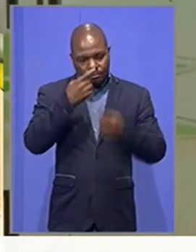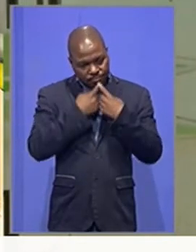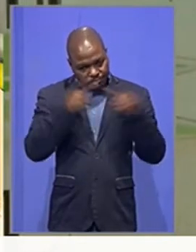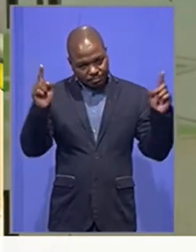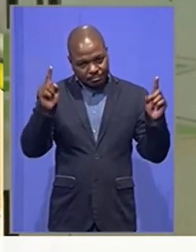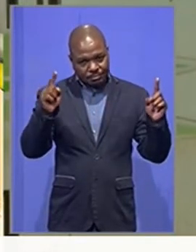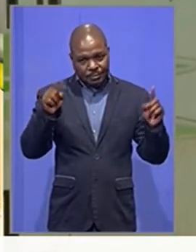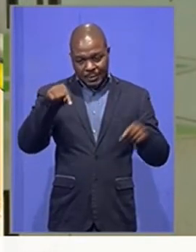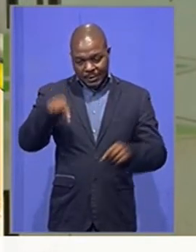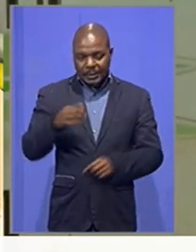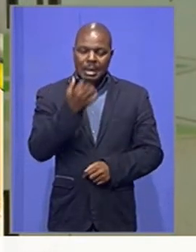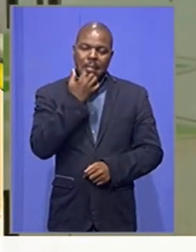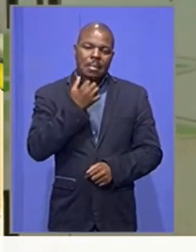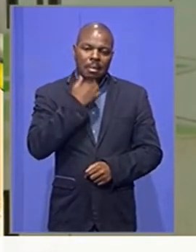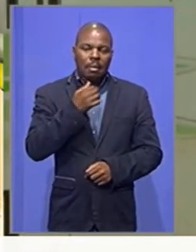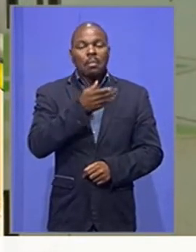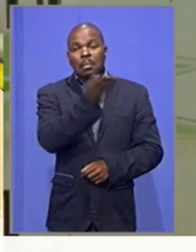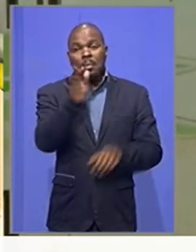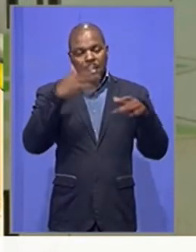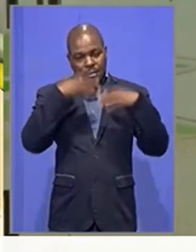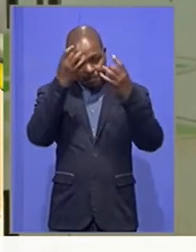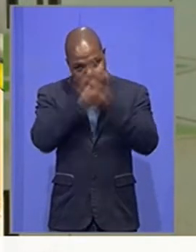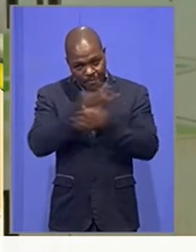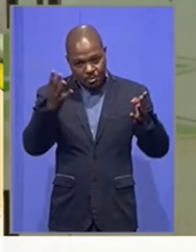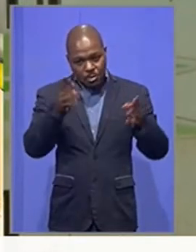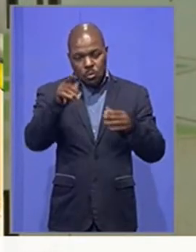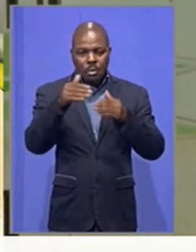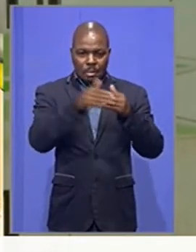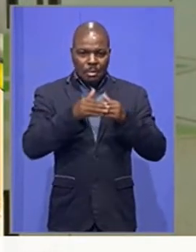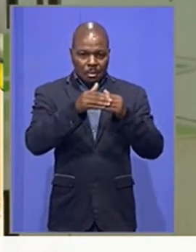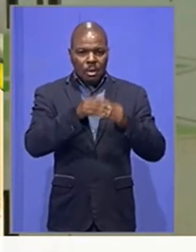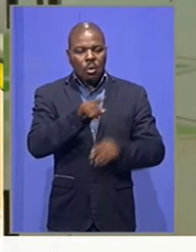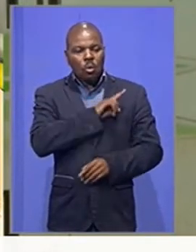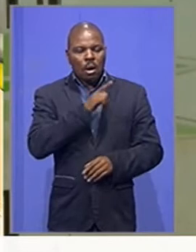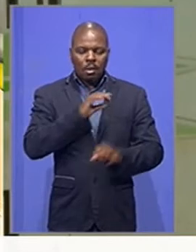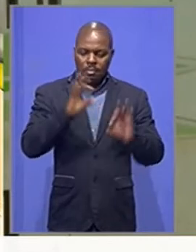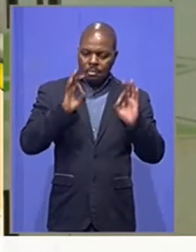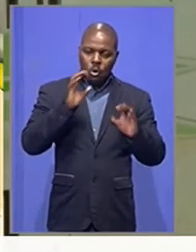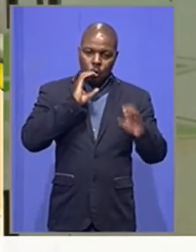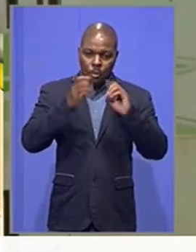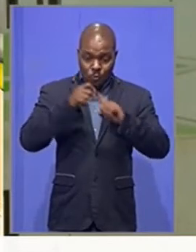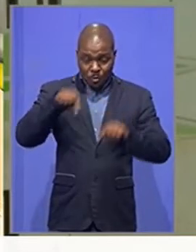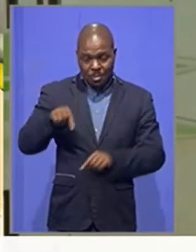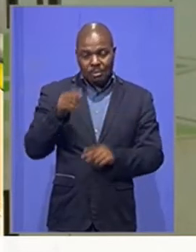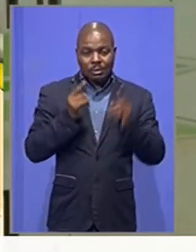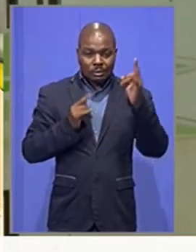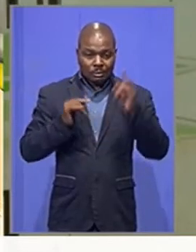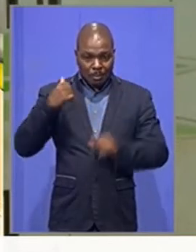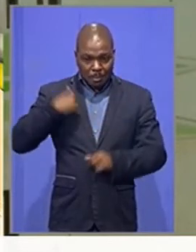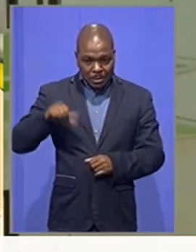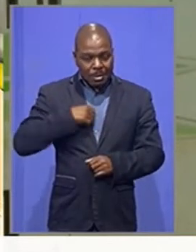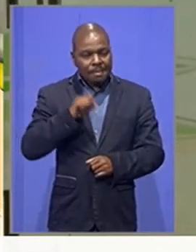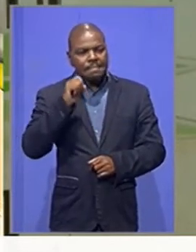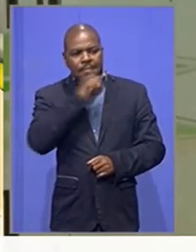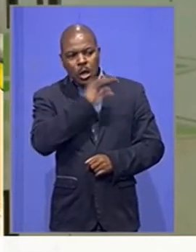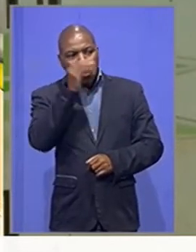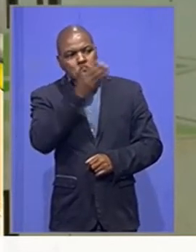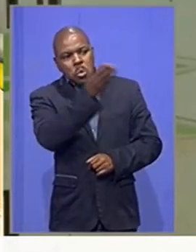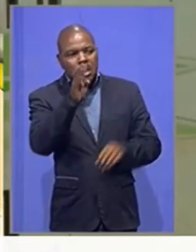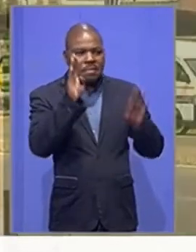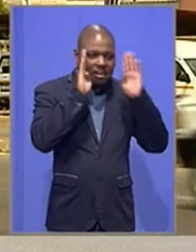myth and urge residents to watch out for formal communication from the city and not fake news from